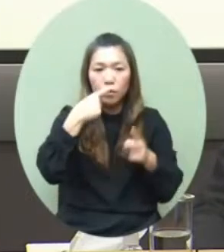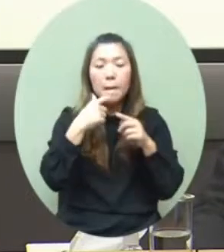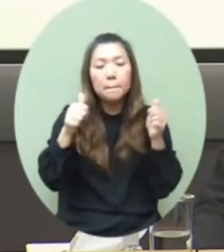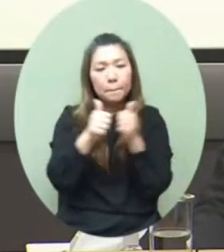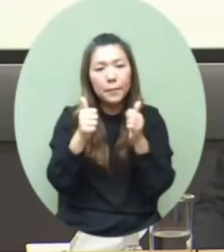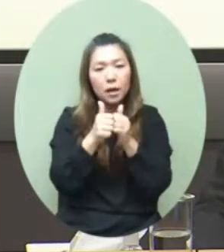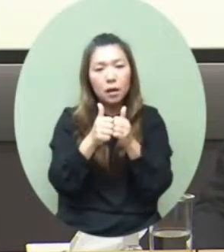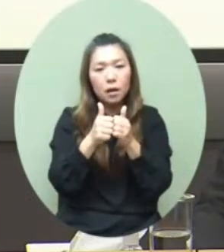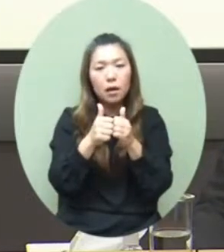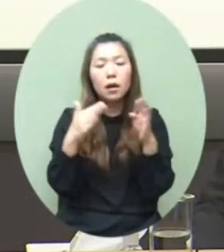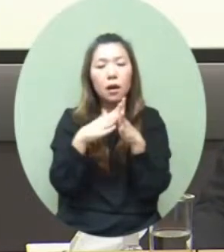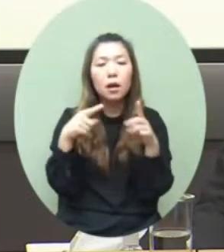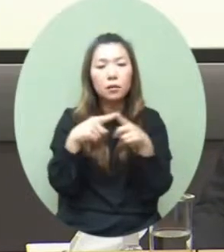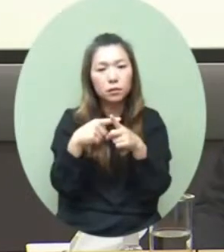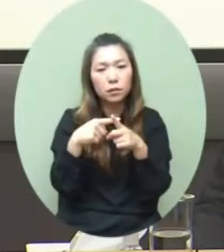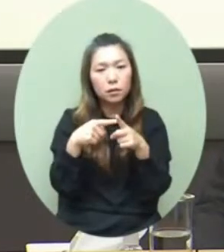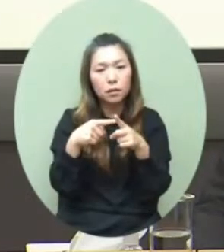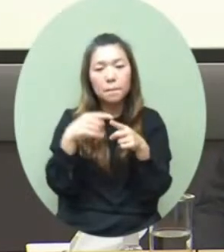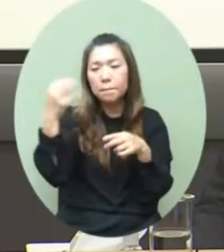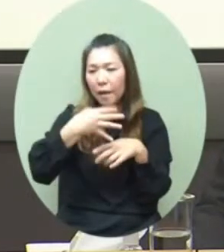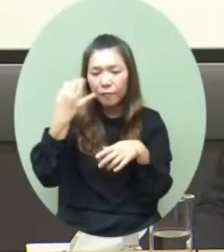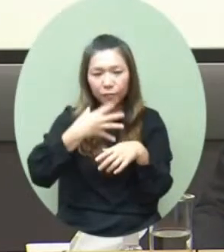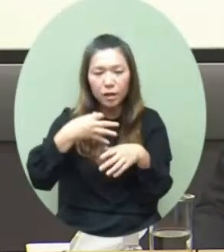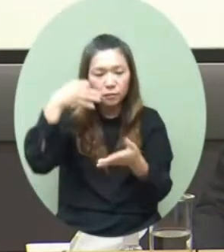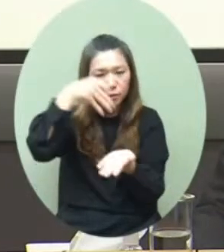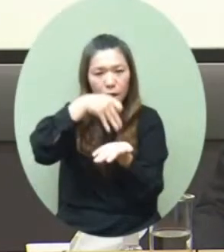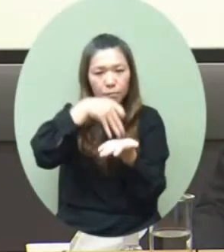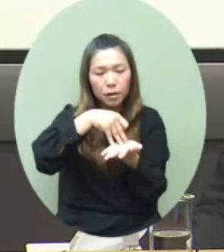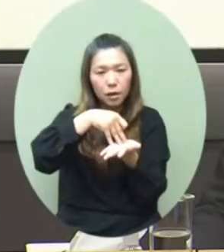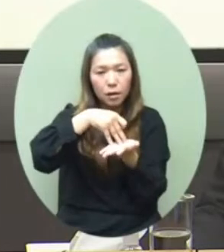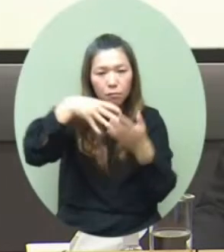We want to allow citizens of Hong Kong